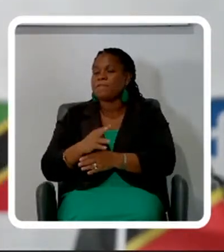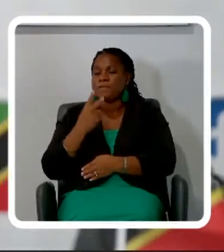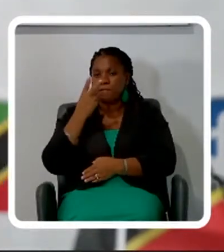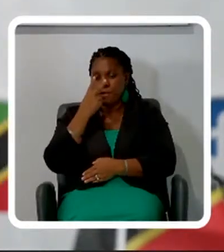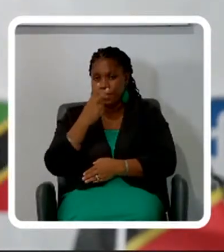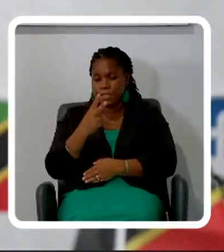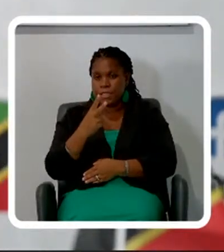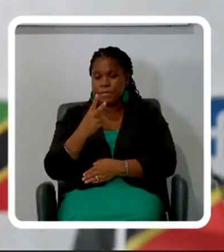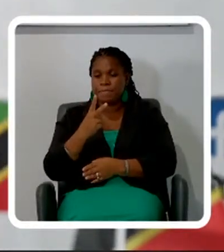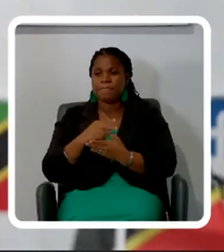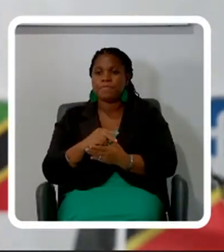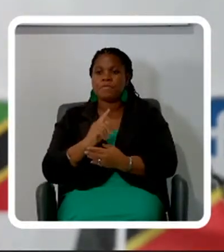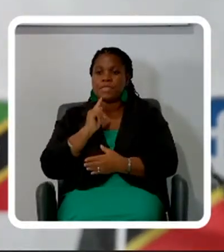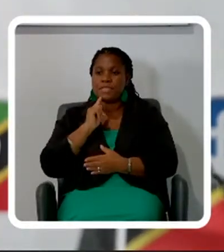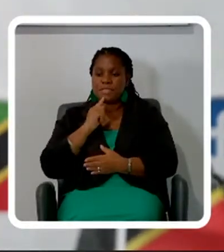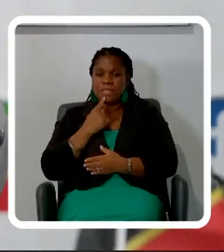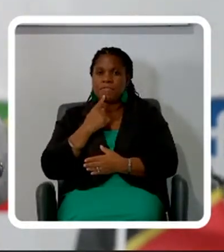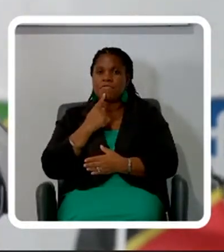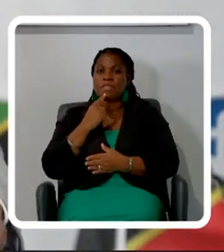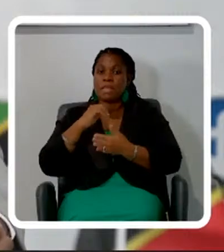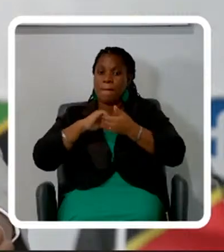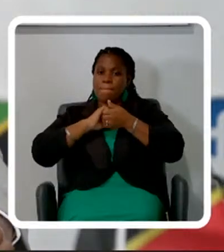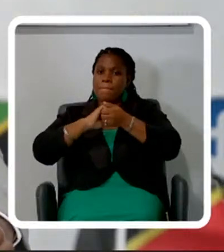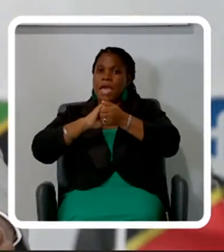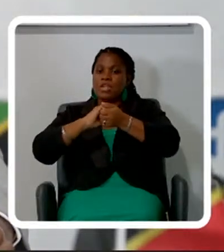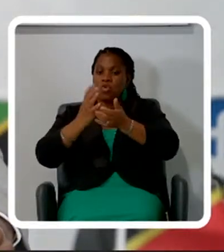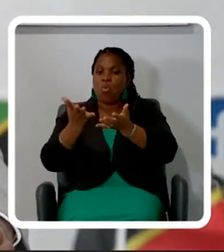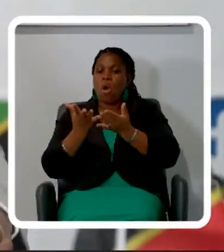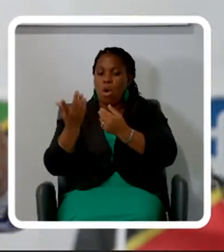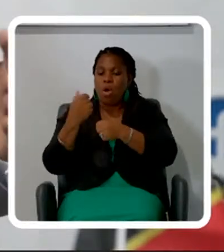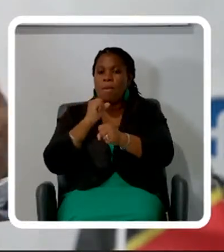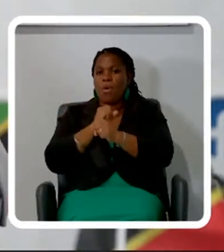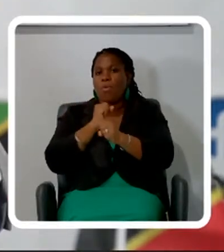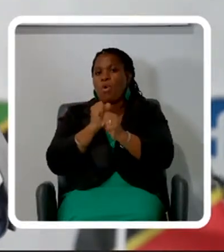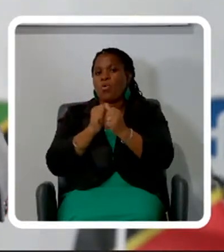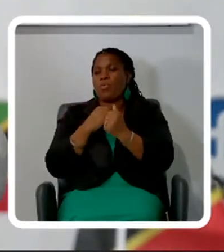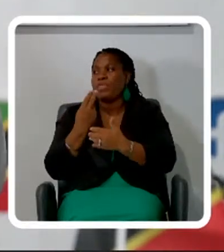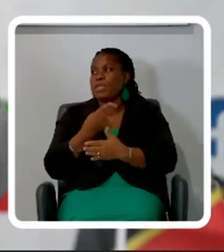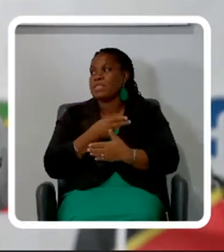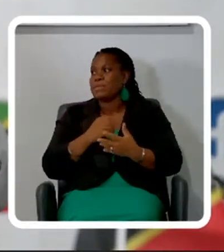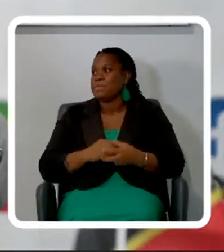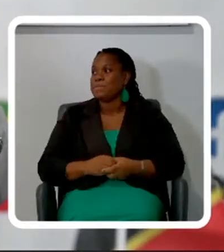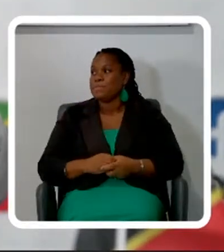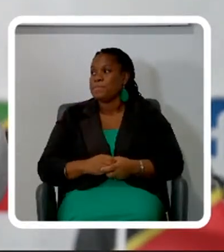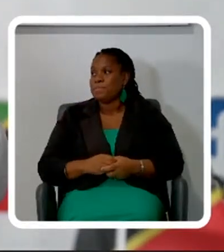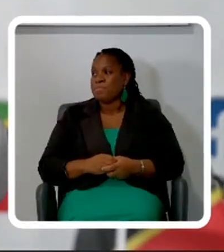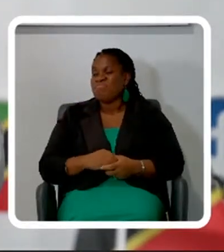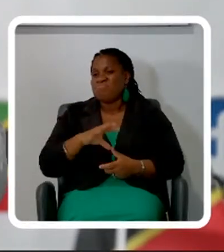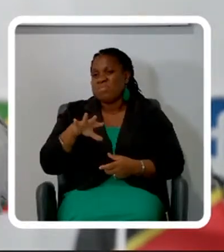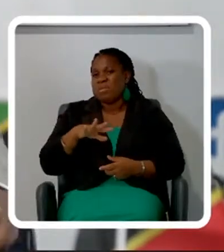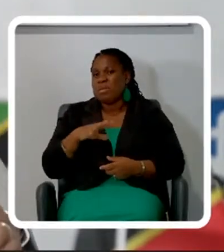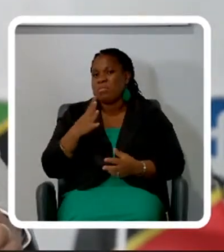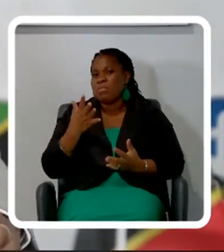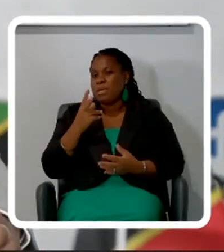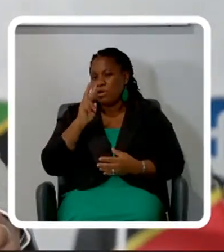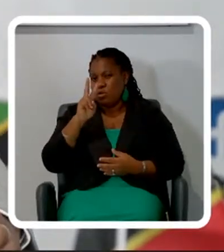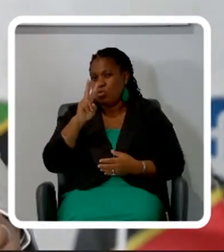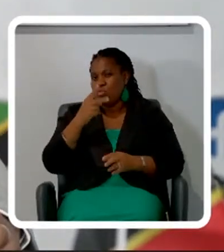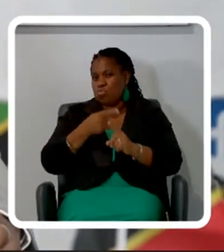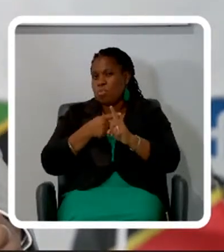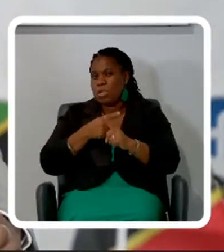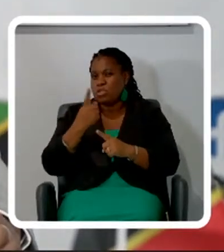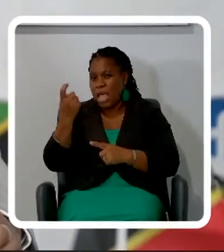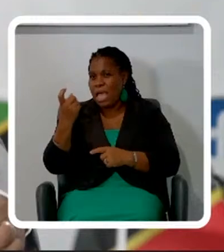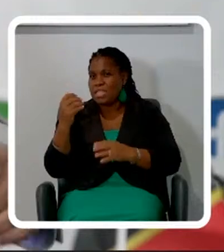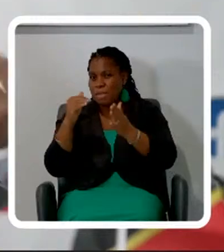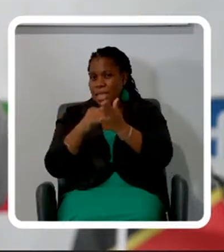serious inquiry, very serious. And I think if you were to ask me that question in the next 2 months, I think